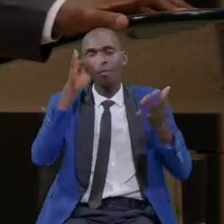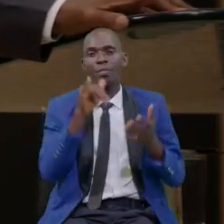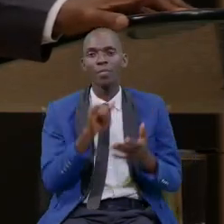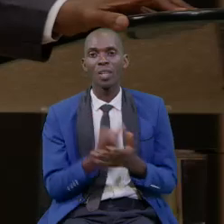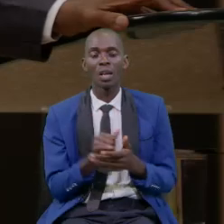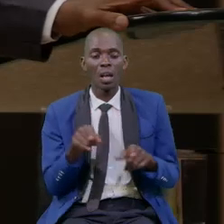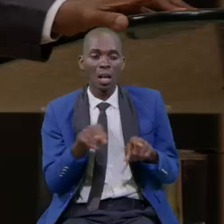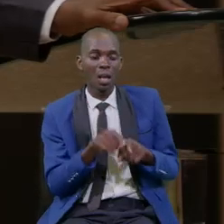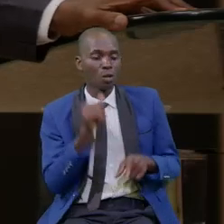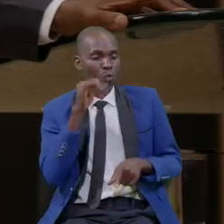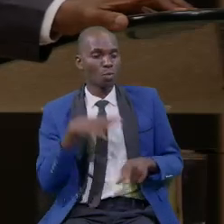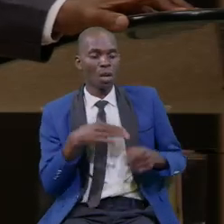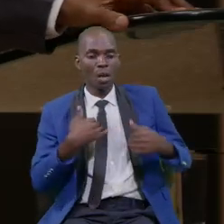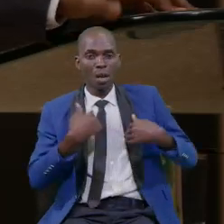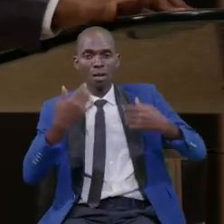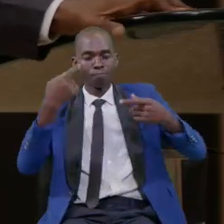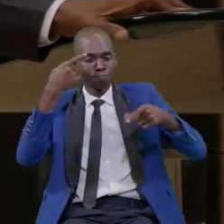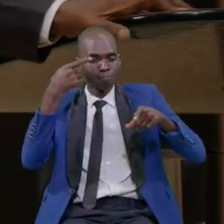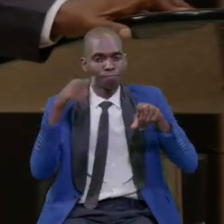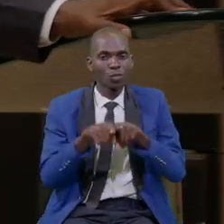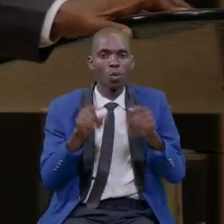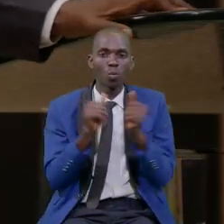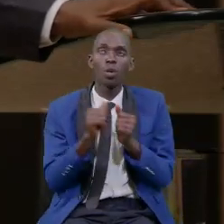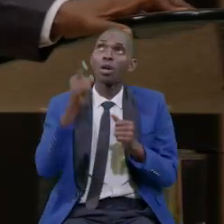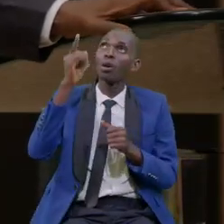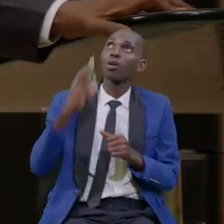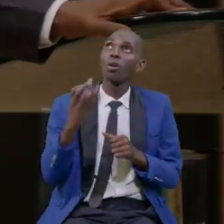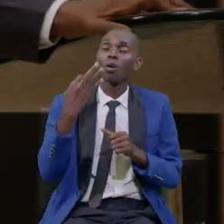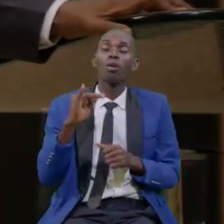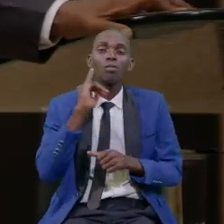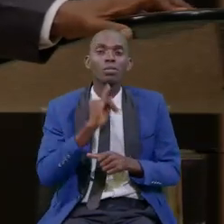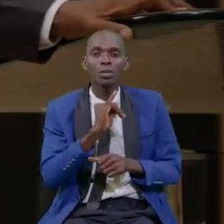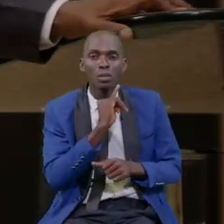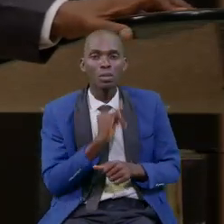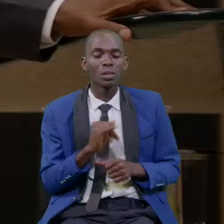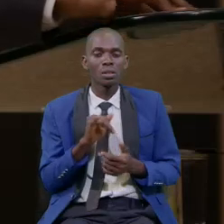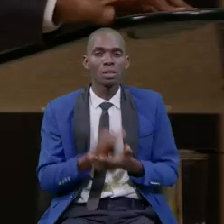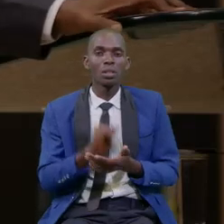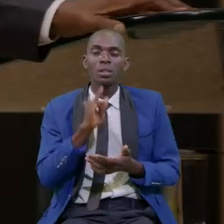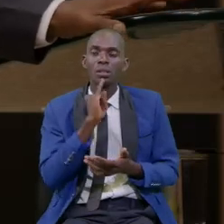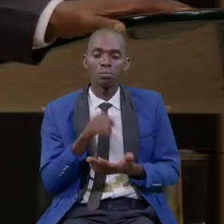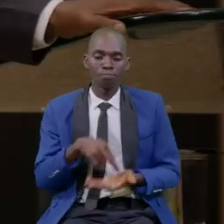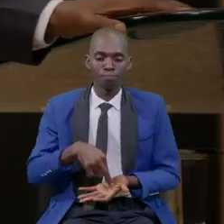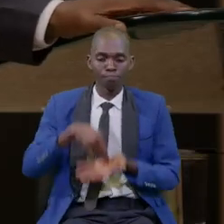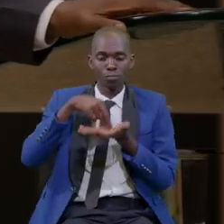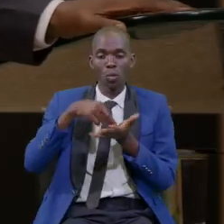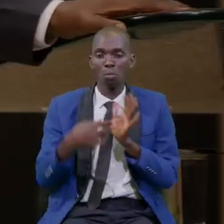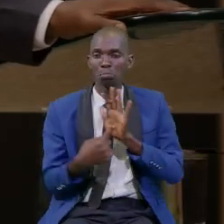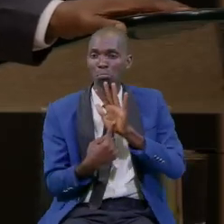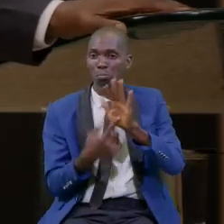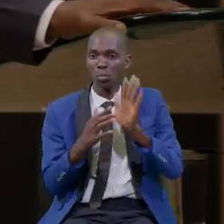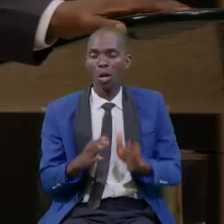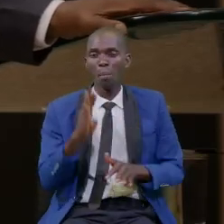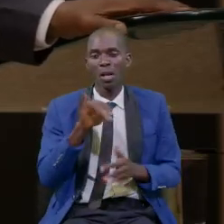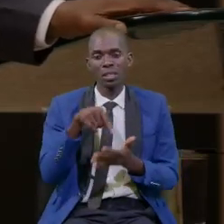covenant relationship with the God of Israel, represented by these two spies. Look at number